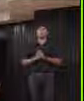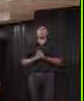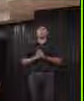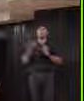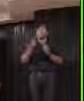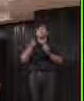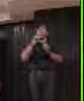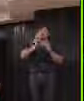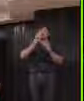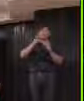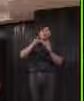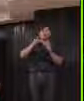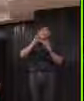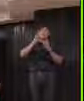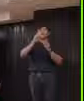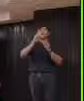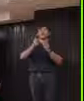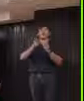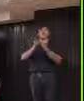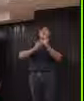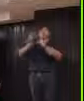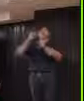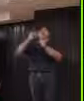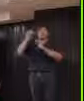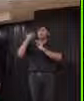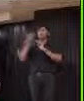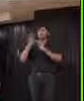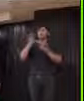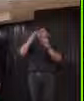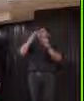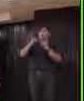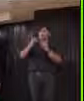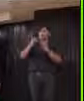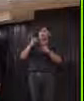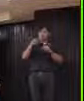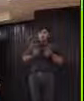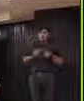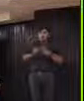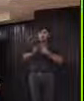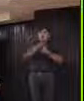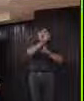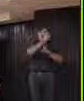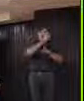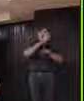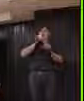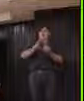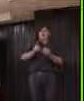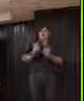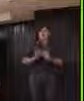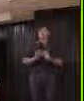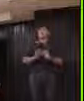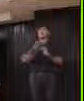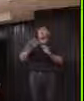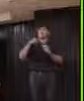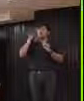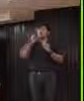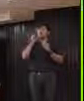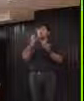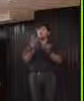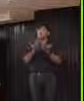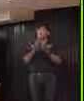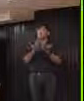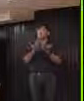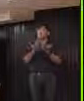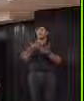like looking at the history of 370, I mean, I would agree with you. It was the need of the hour at that point of time. And the reason, and Iyengar says